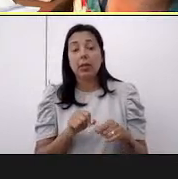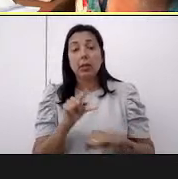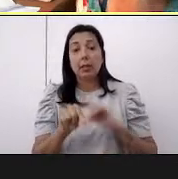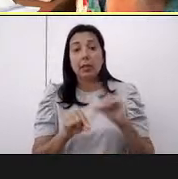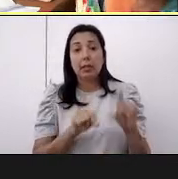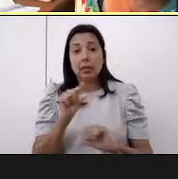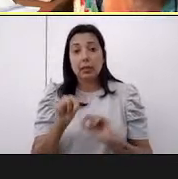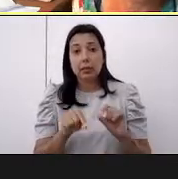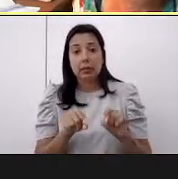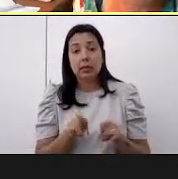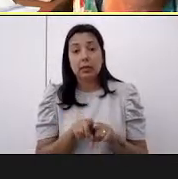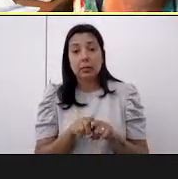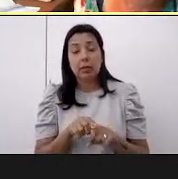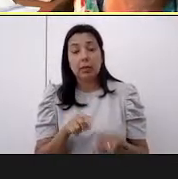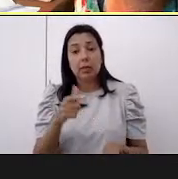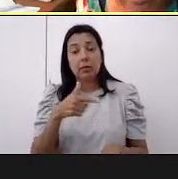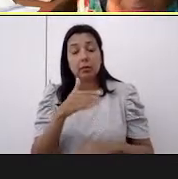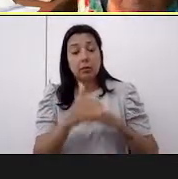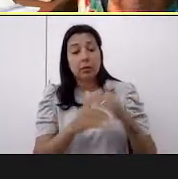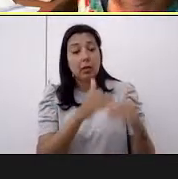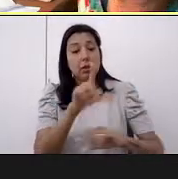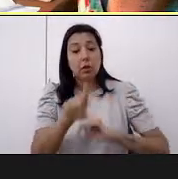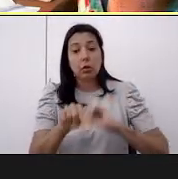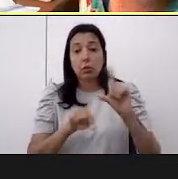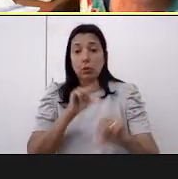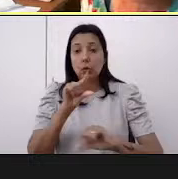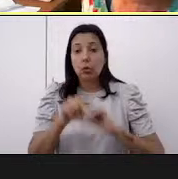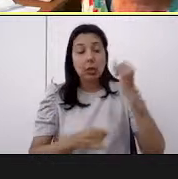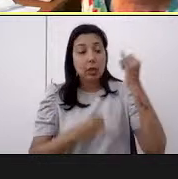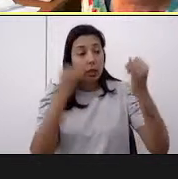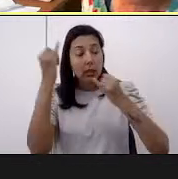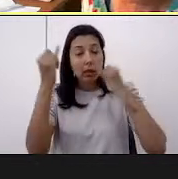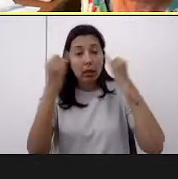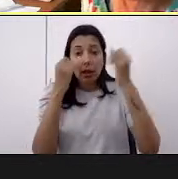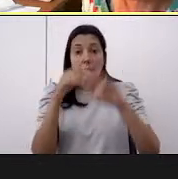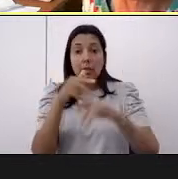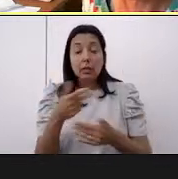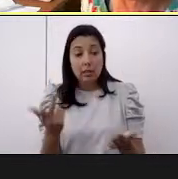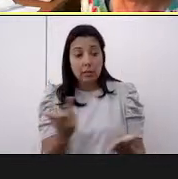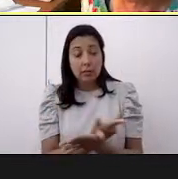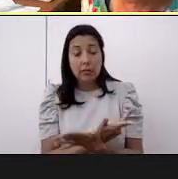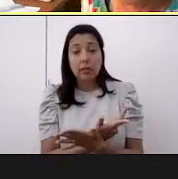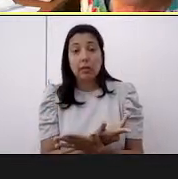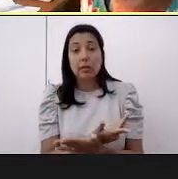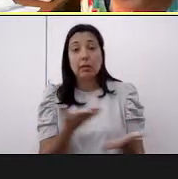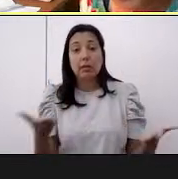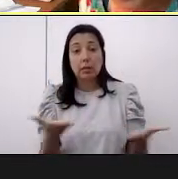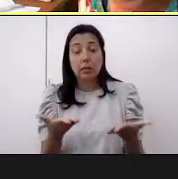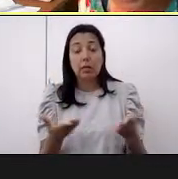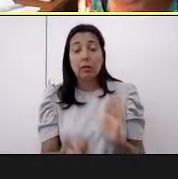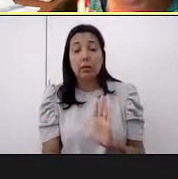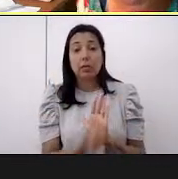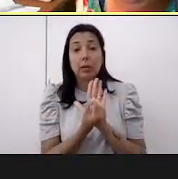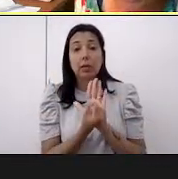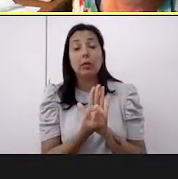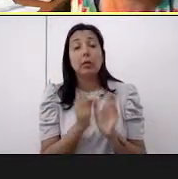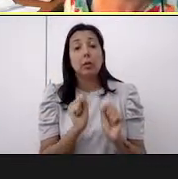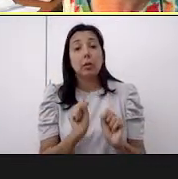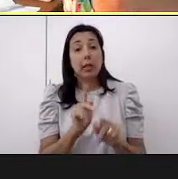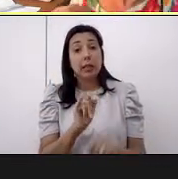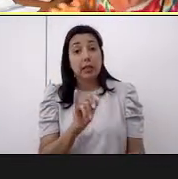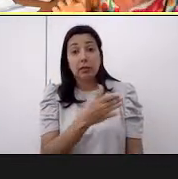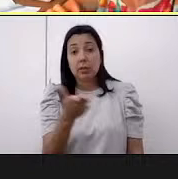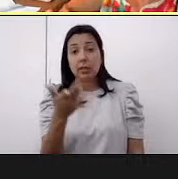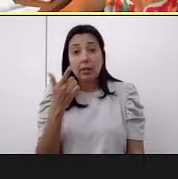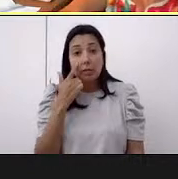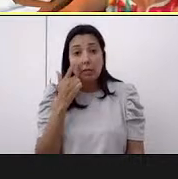of ideas, which takes place in this model. This, if you read French, you can go to see